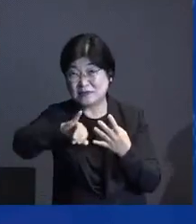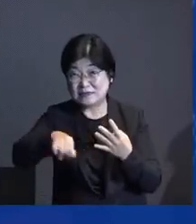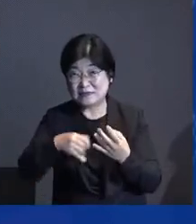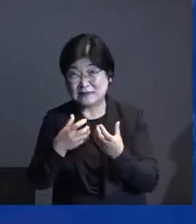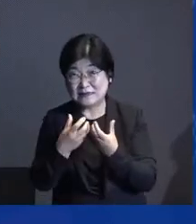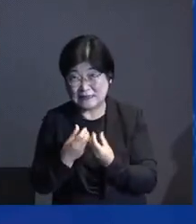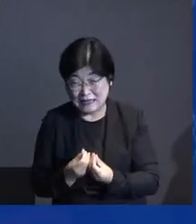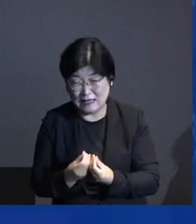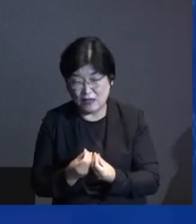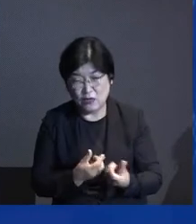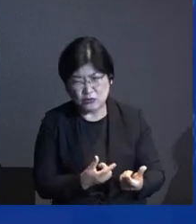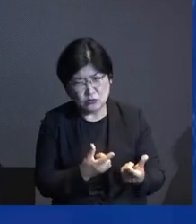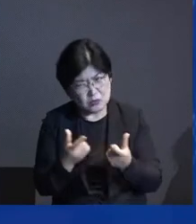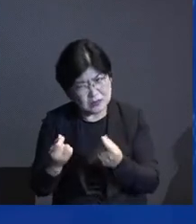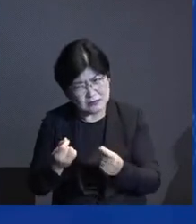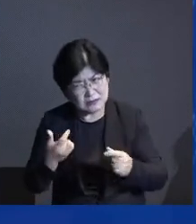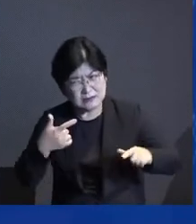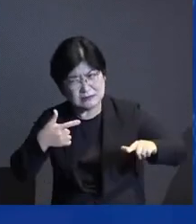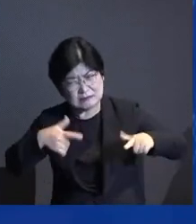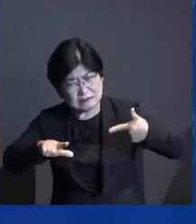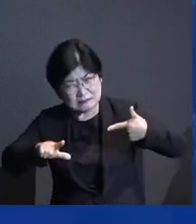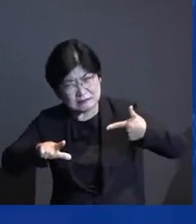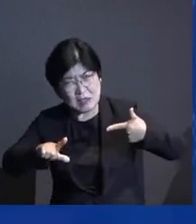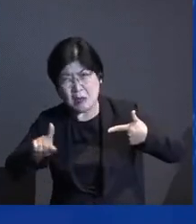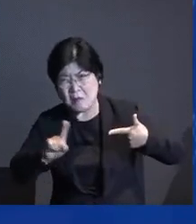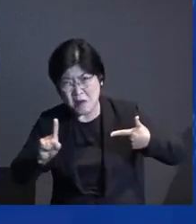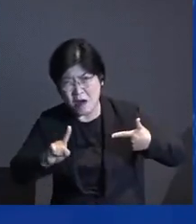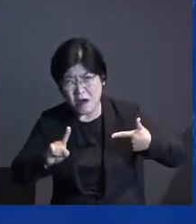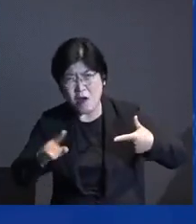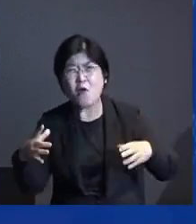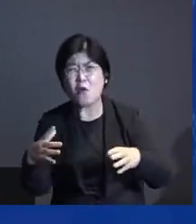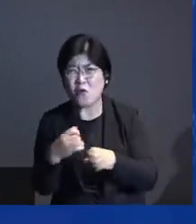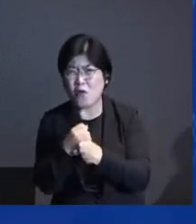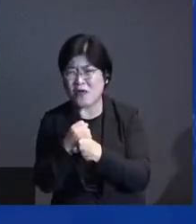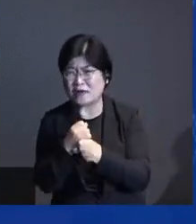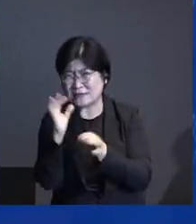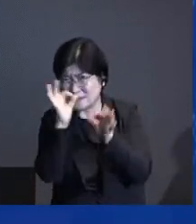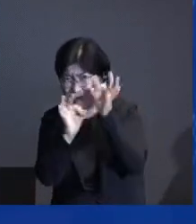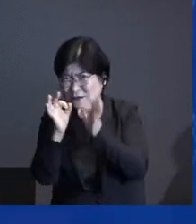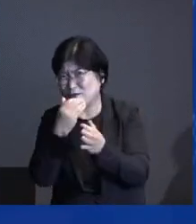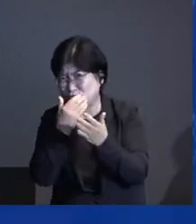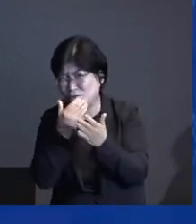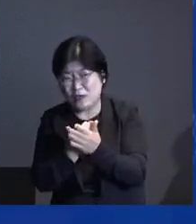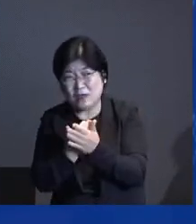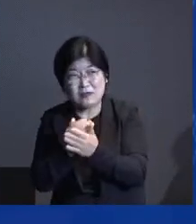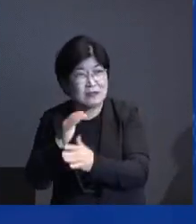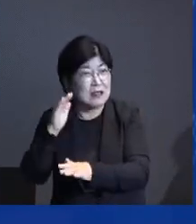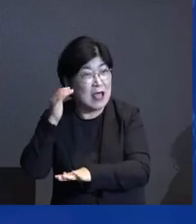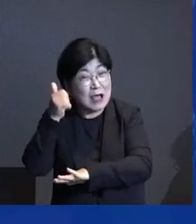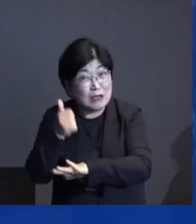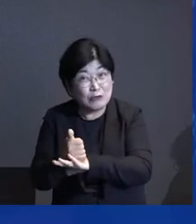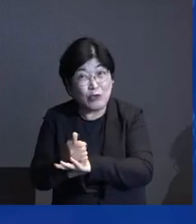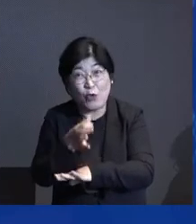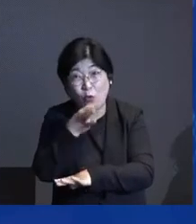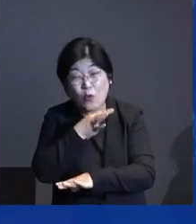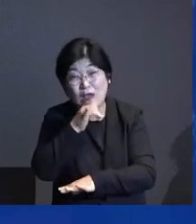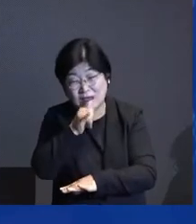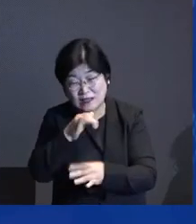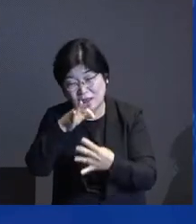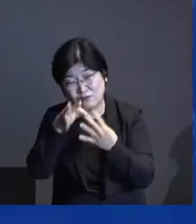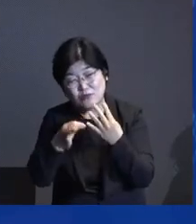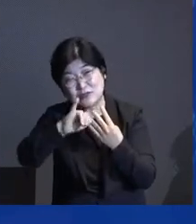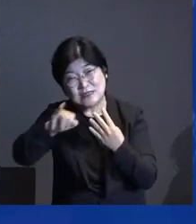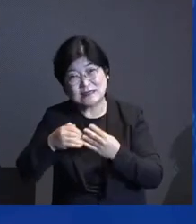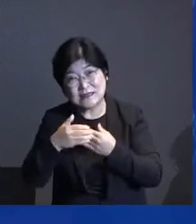here, because we need more of these projects in the future. So what I'd like to do now is to